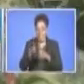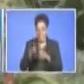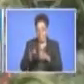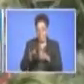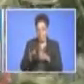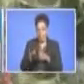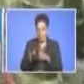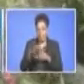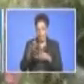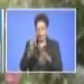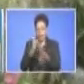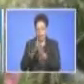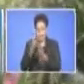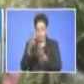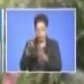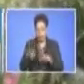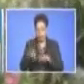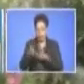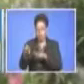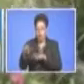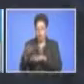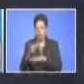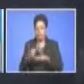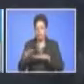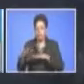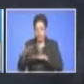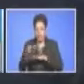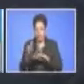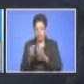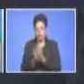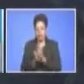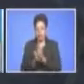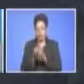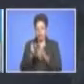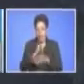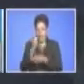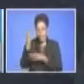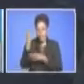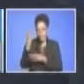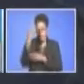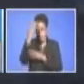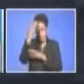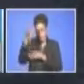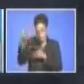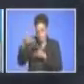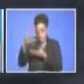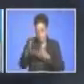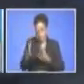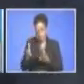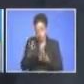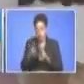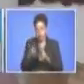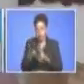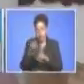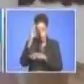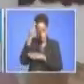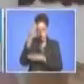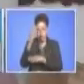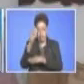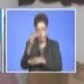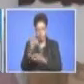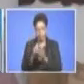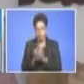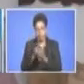arrival and taking me on a tour of his garden. So I could understand why his neighbors wanted to salute him. And it's a gesture